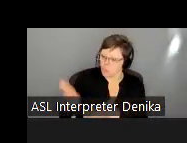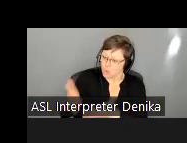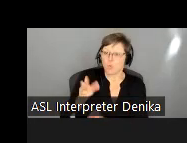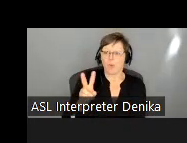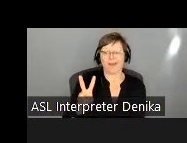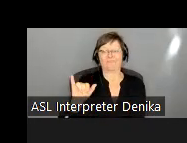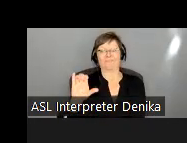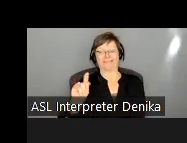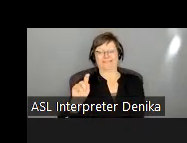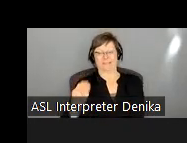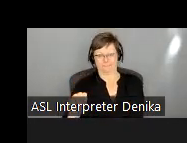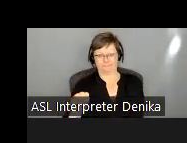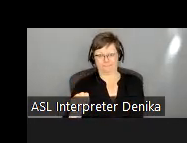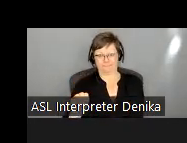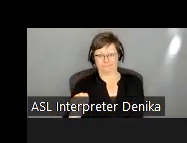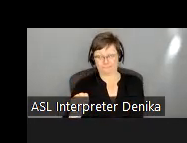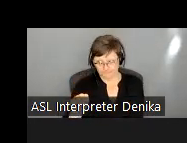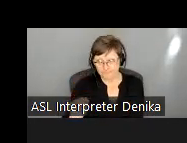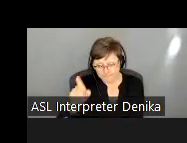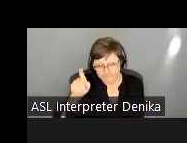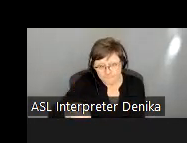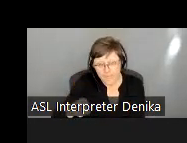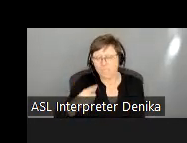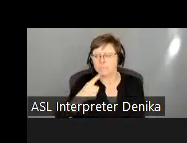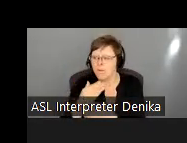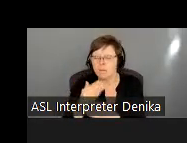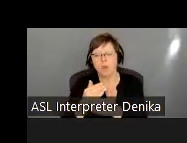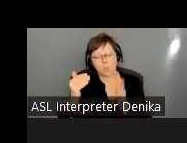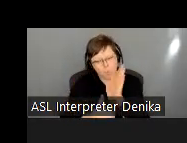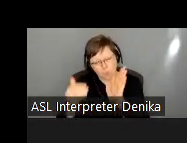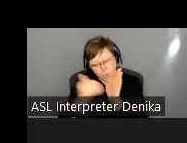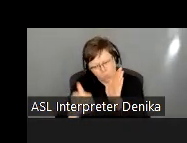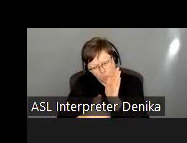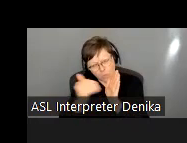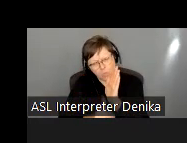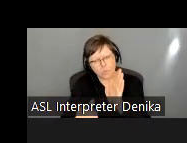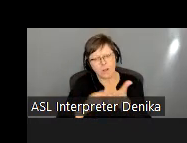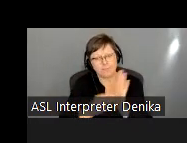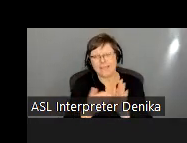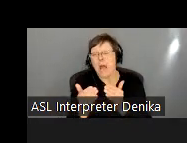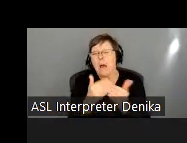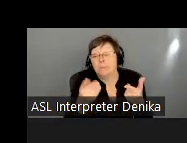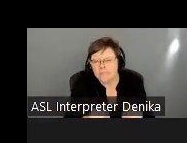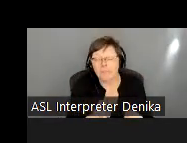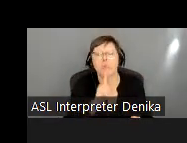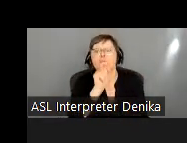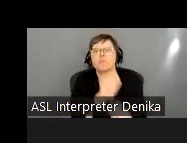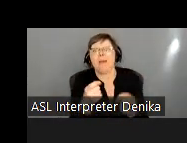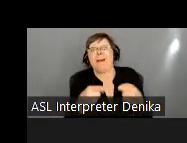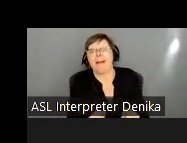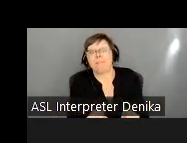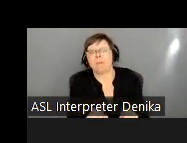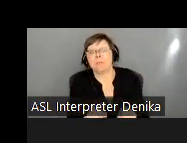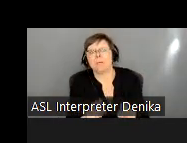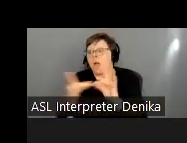you. And if we spread the word and tell people about frauds that either almost happened to us or did happen to us, then that can